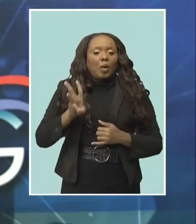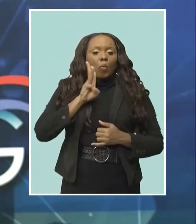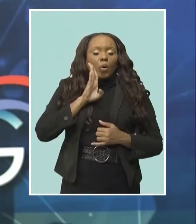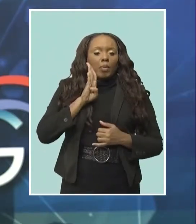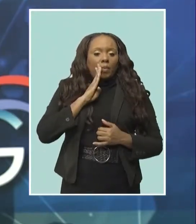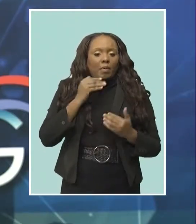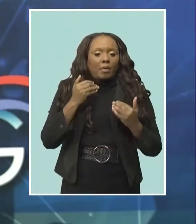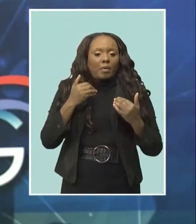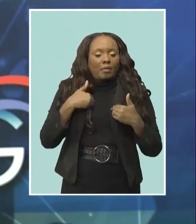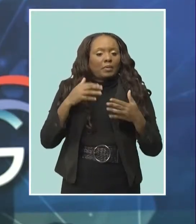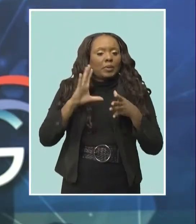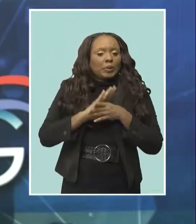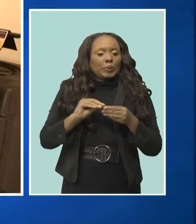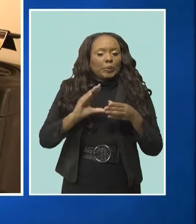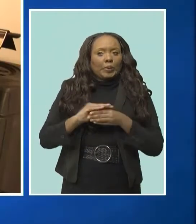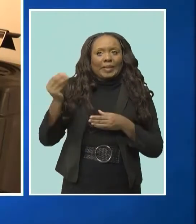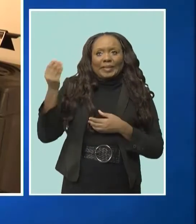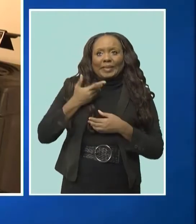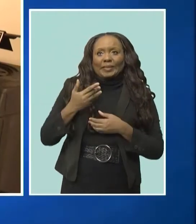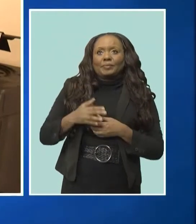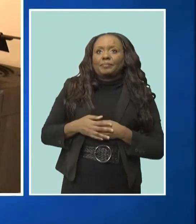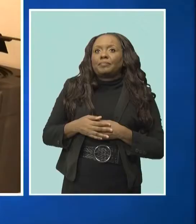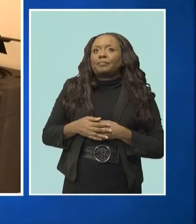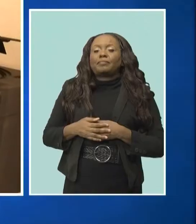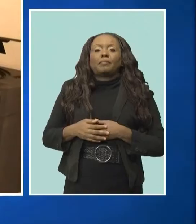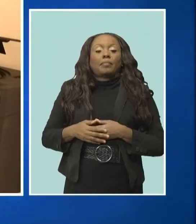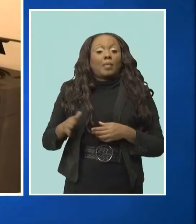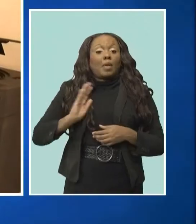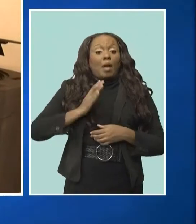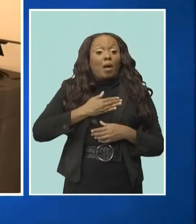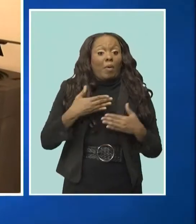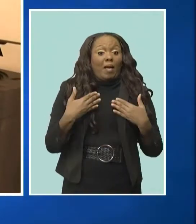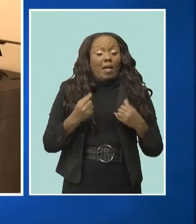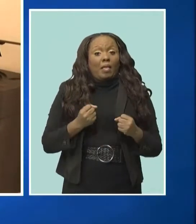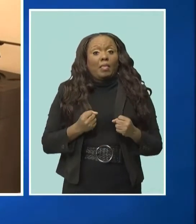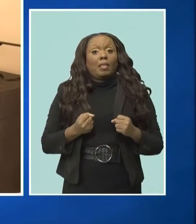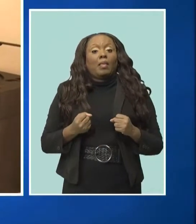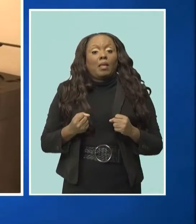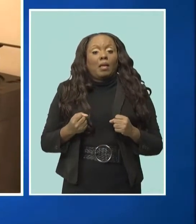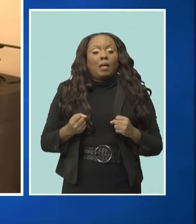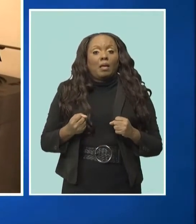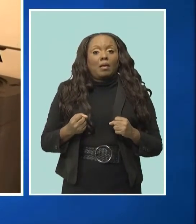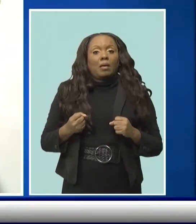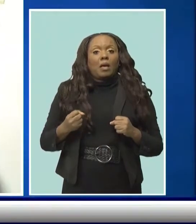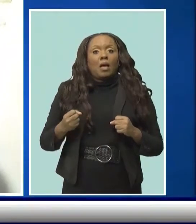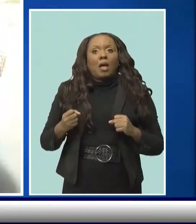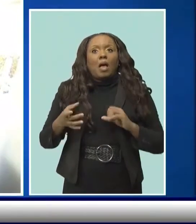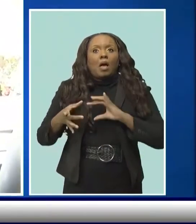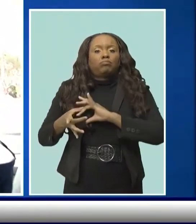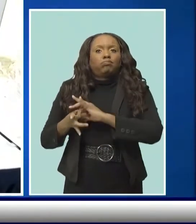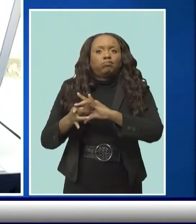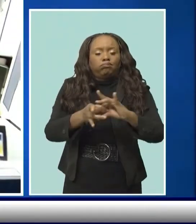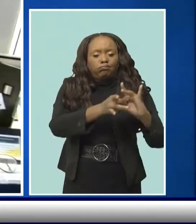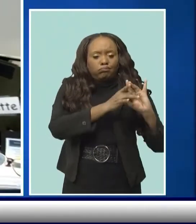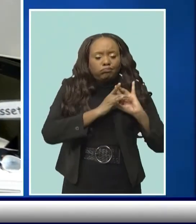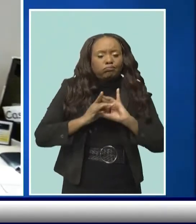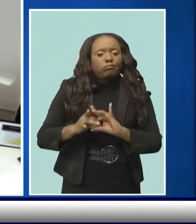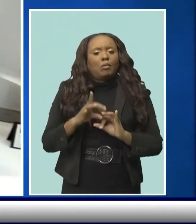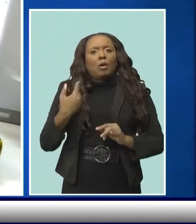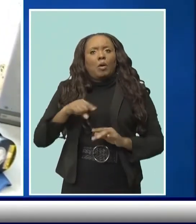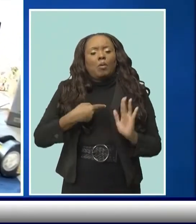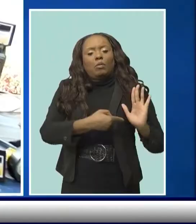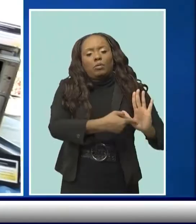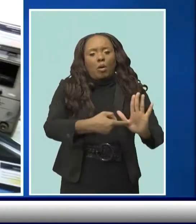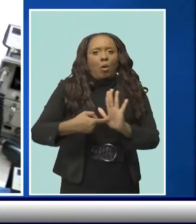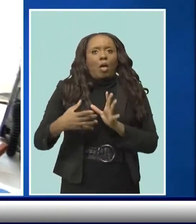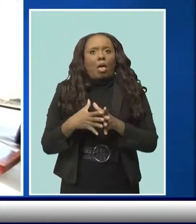Burke has that story. The interconnectedness of the health sector was exhibited for several small island states to see at the SIDS